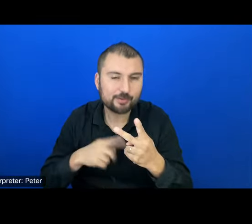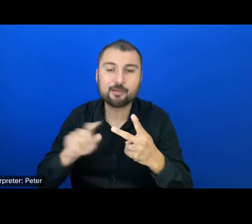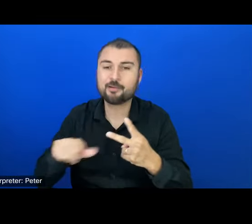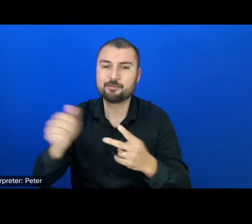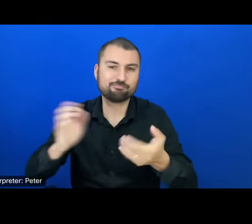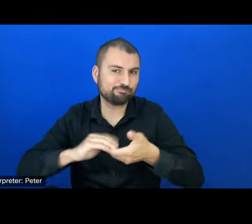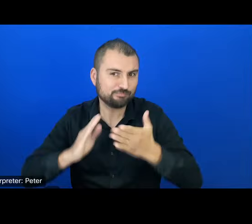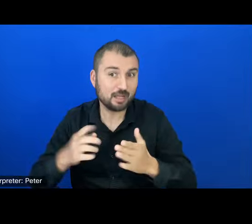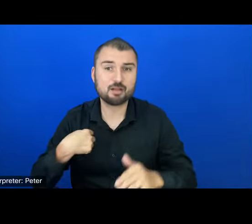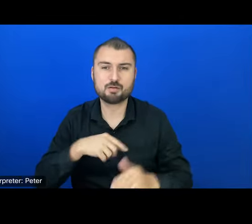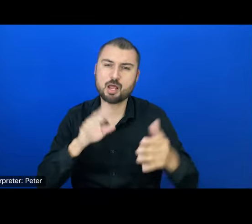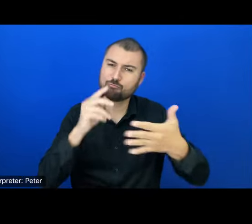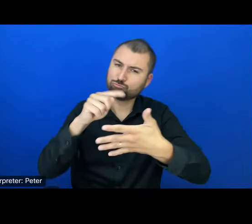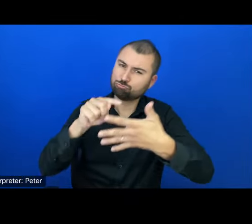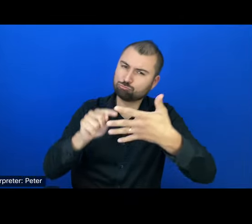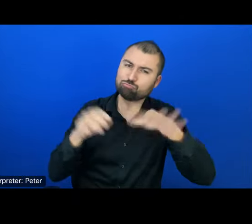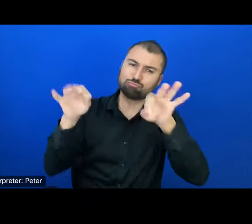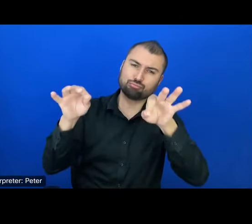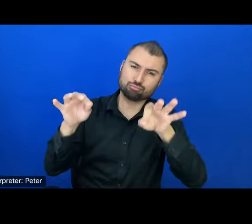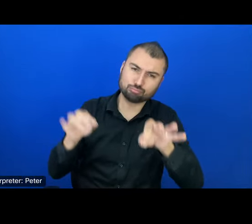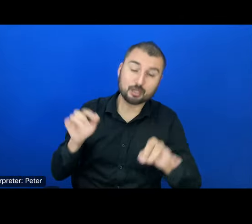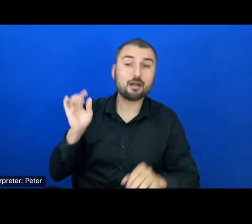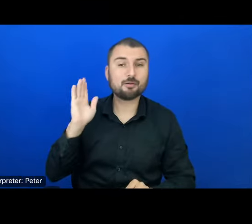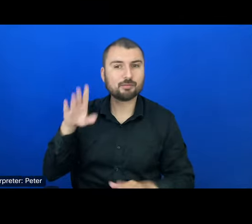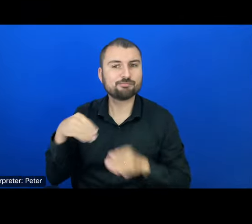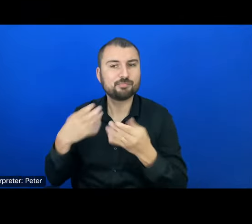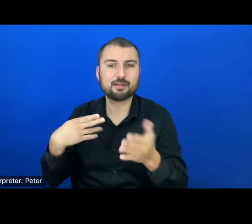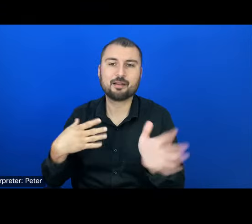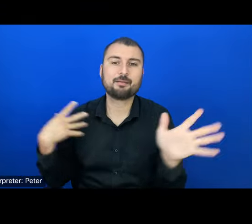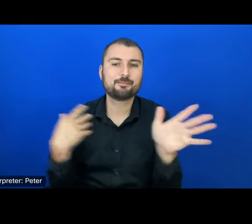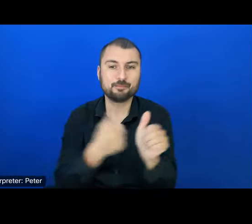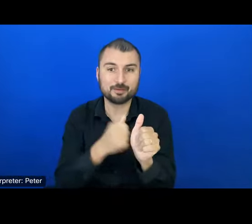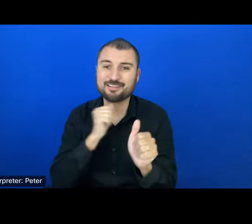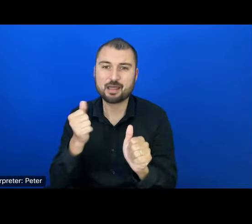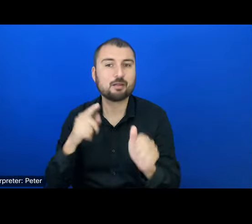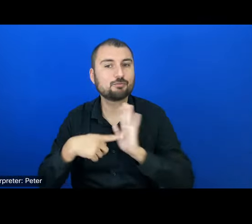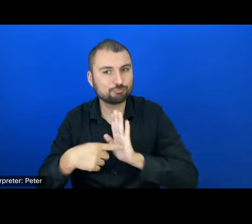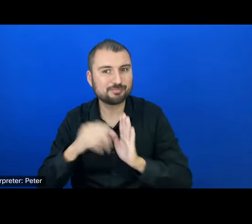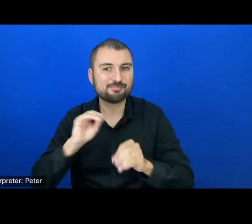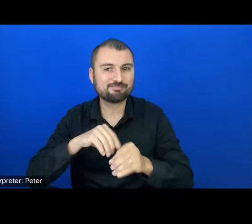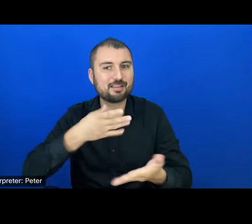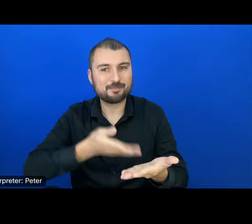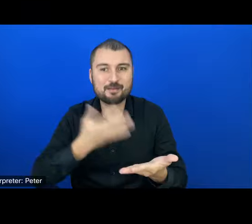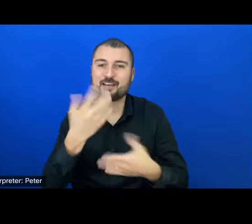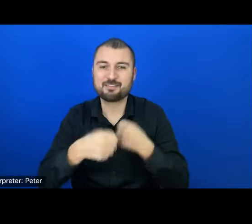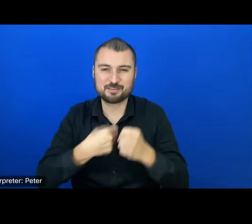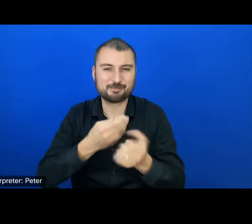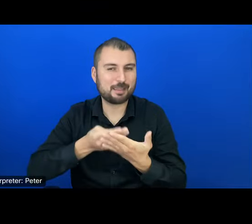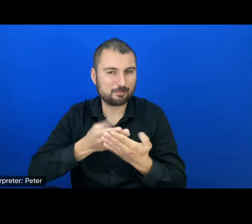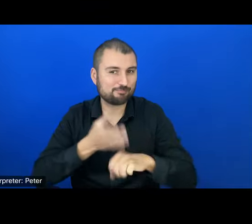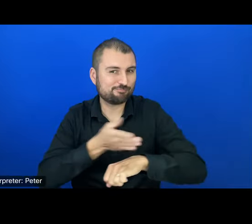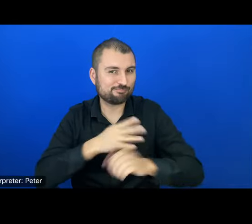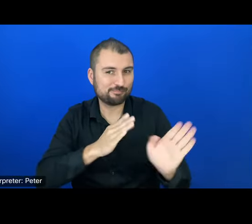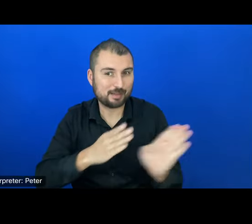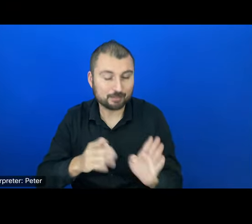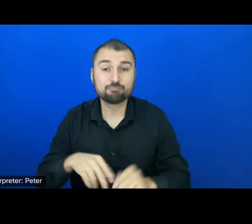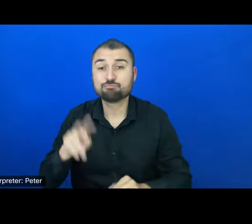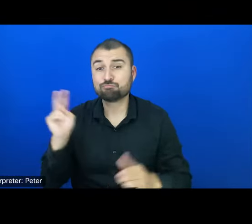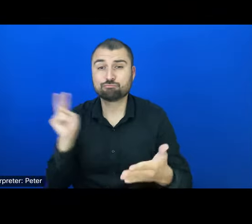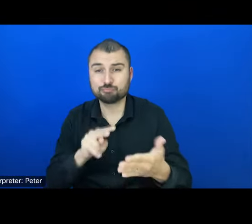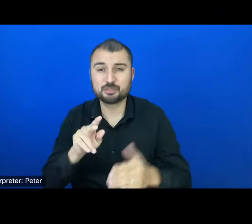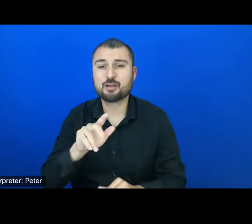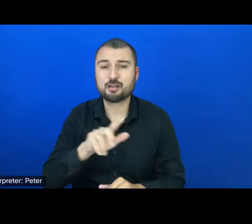we go through this, I'll provide you some of those updates that wouldn't necessarily be reflected in the 5-year capital improvement plan. So looking for 2026